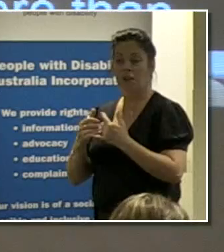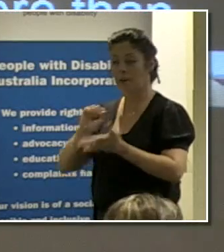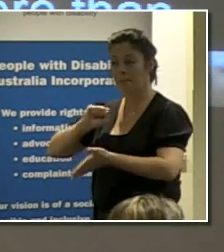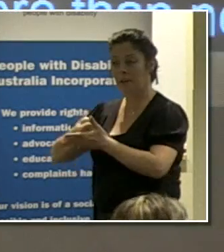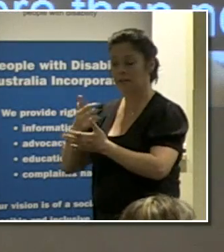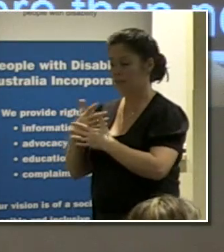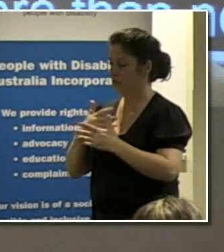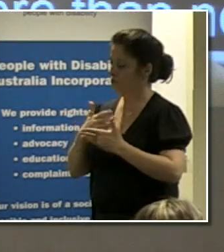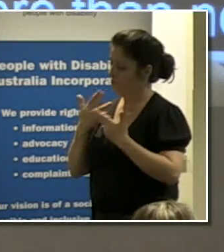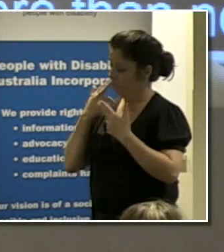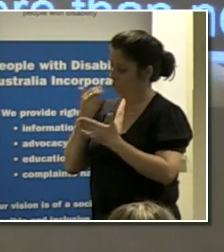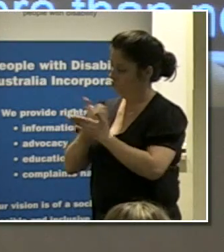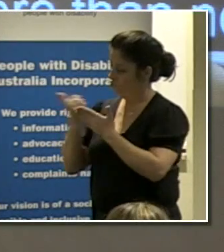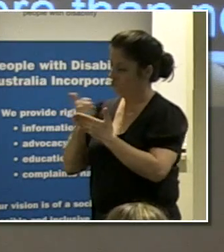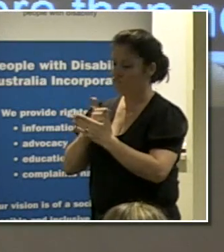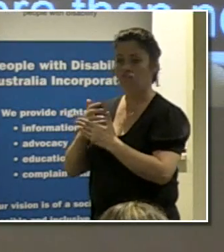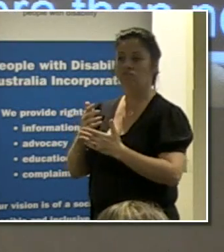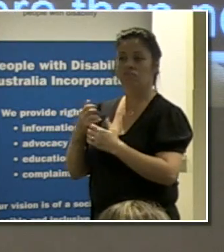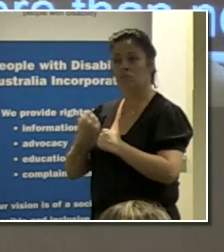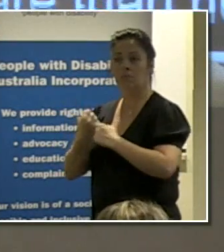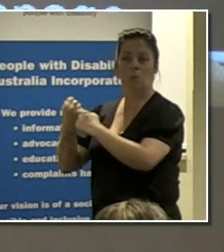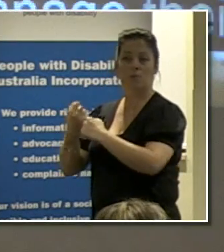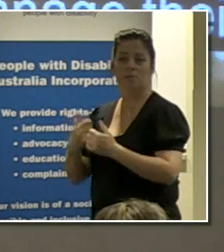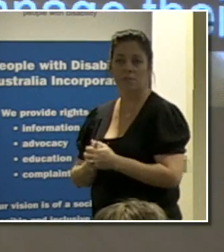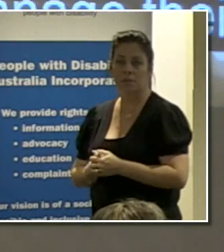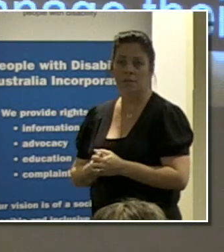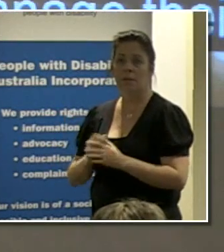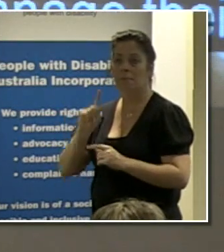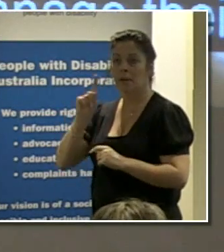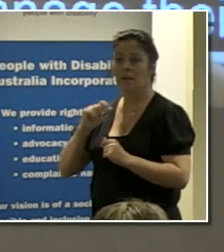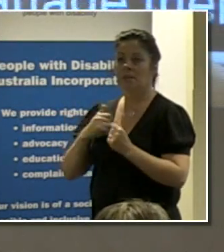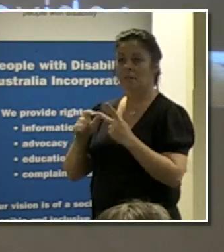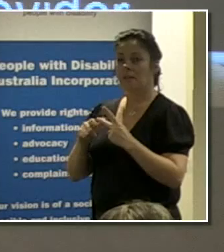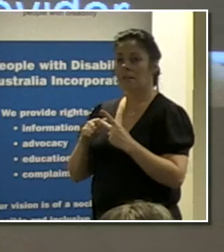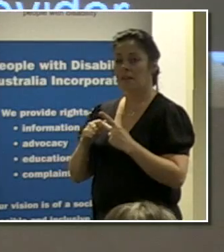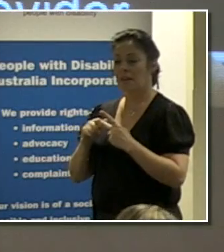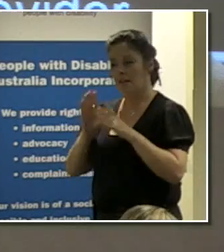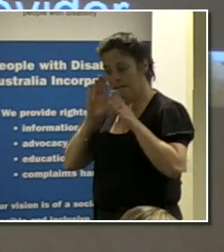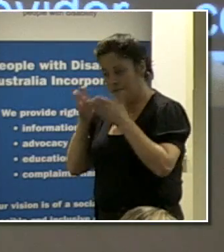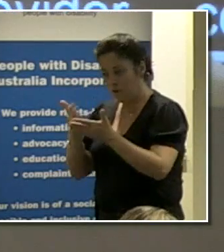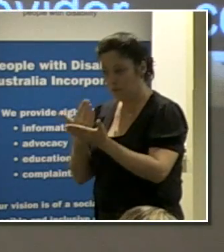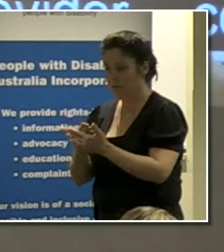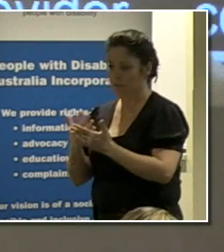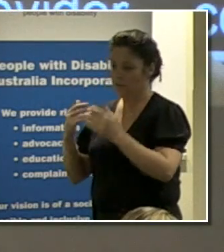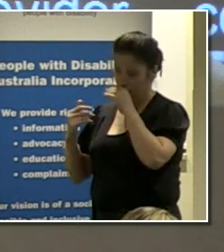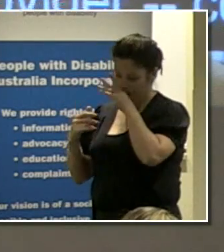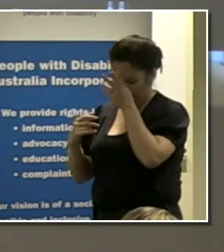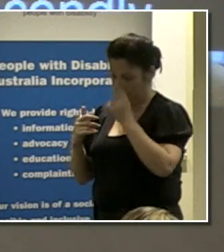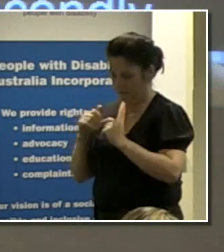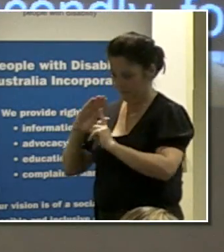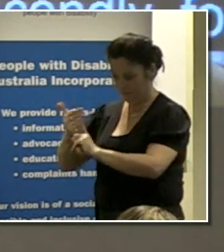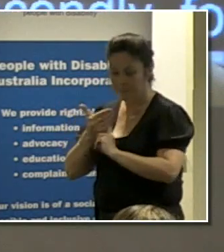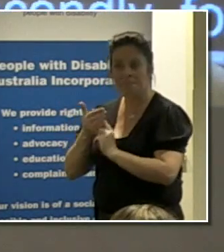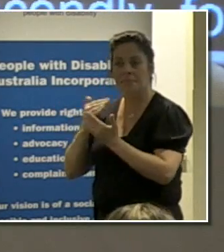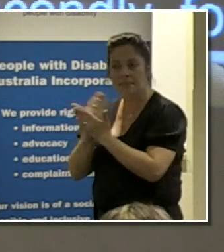provider. Secondly, the focus on safeguards should not